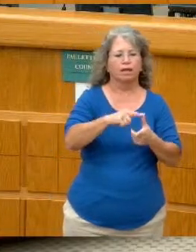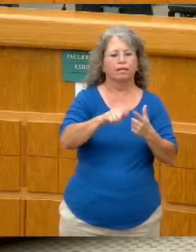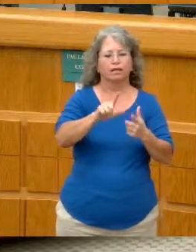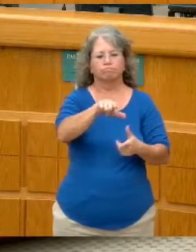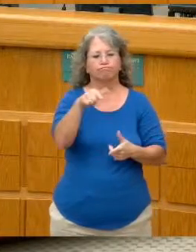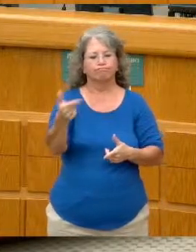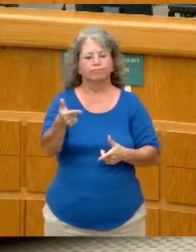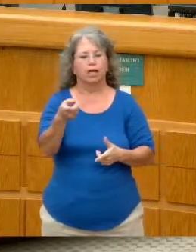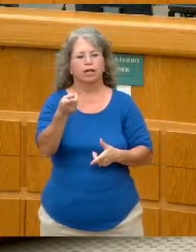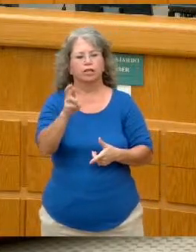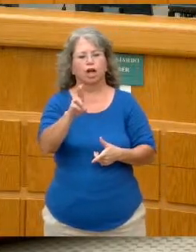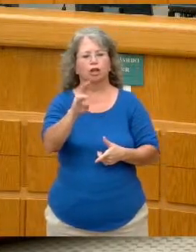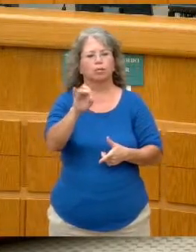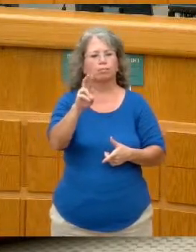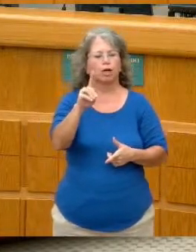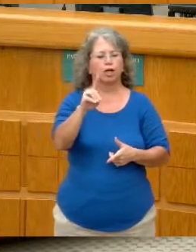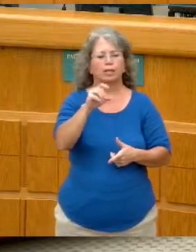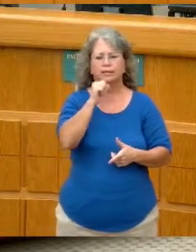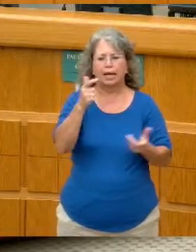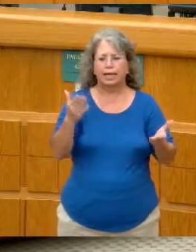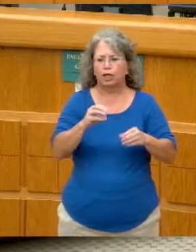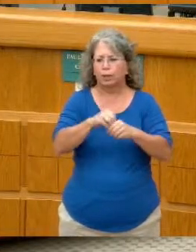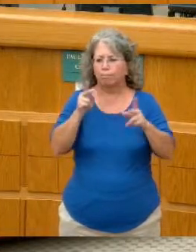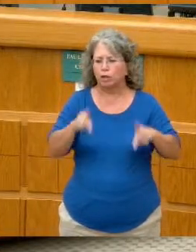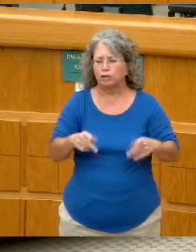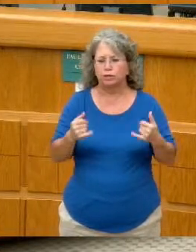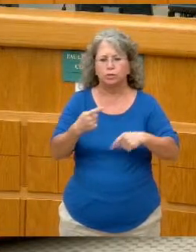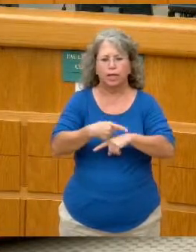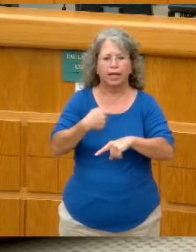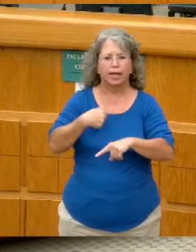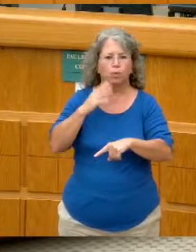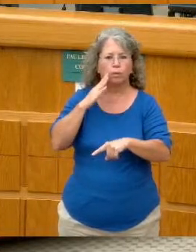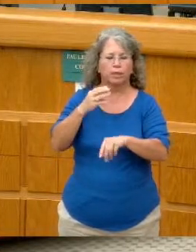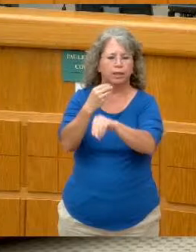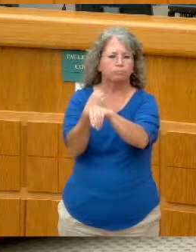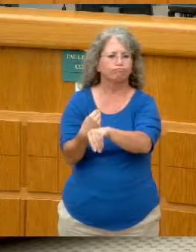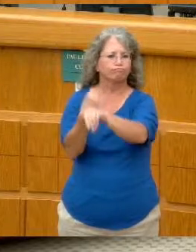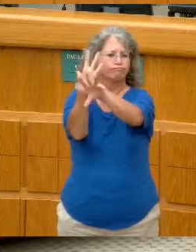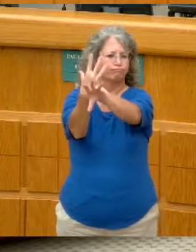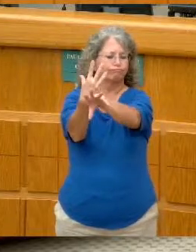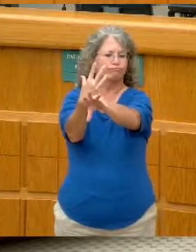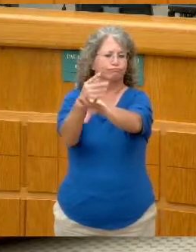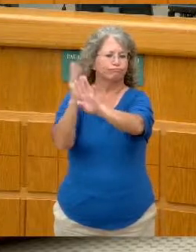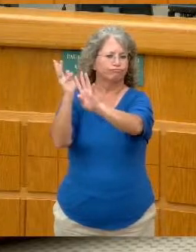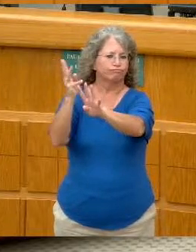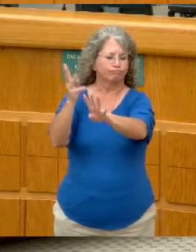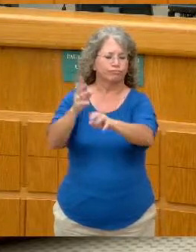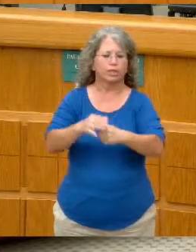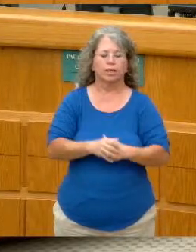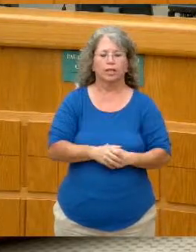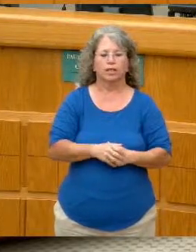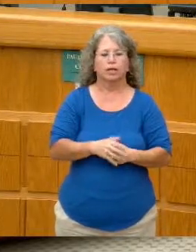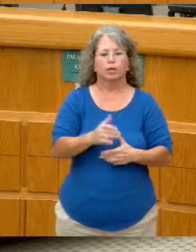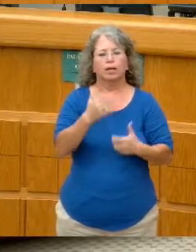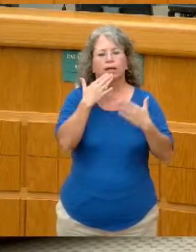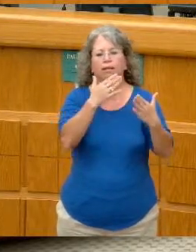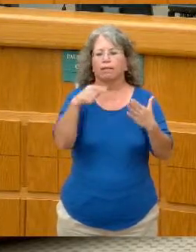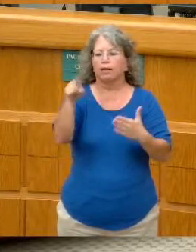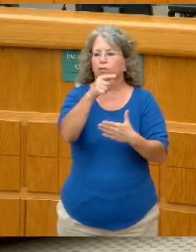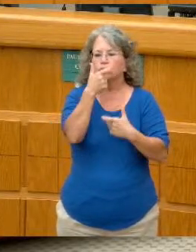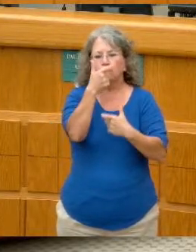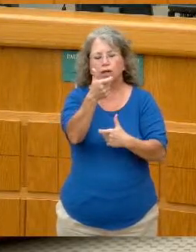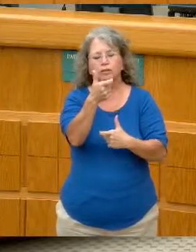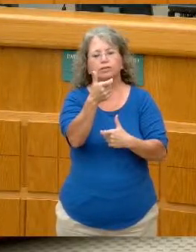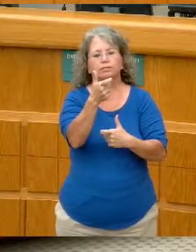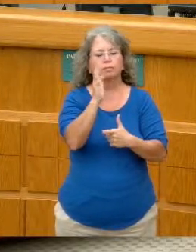in from a remote location. And so we want to thank those of you who are watching. I'm going